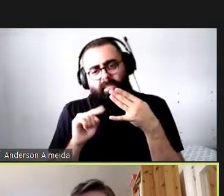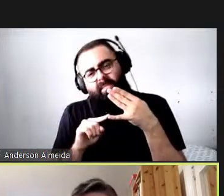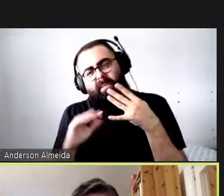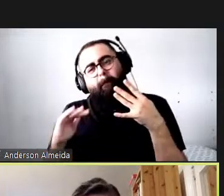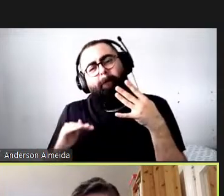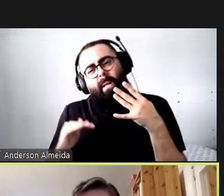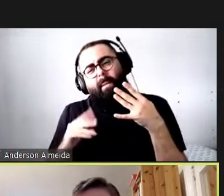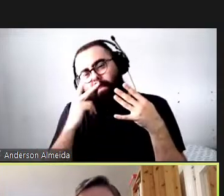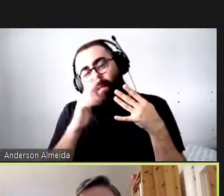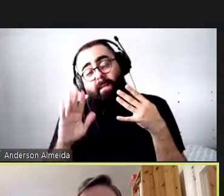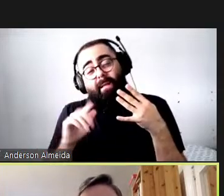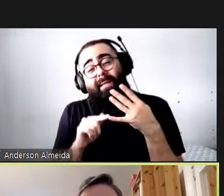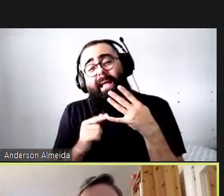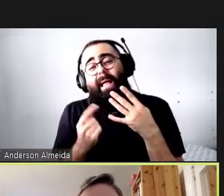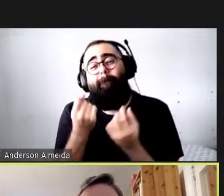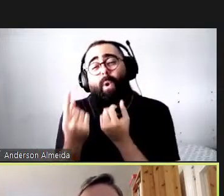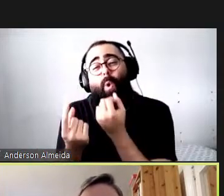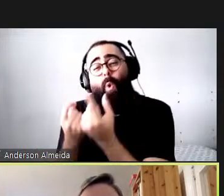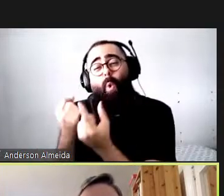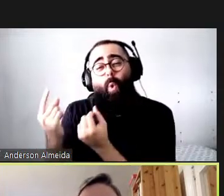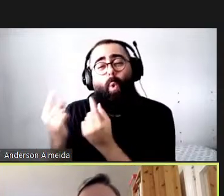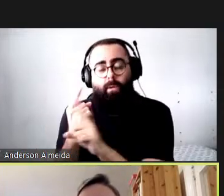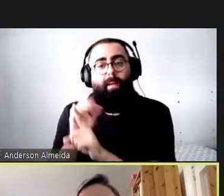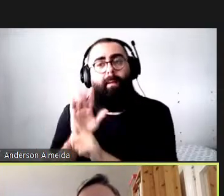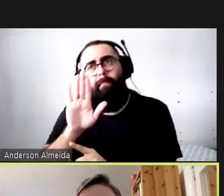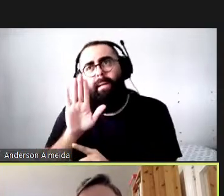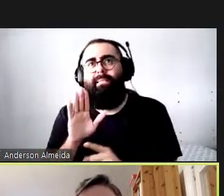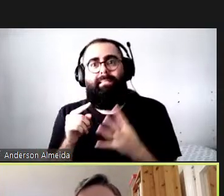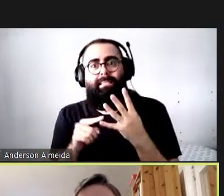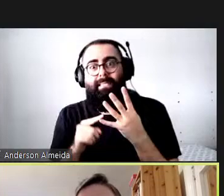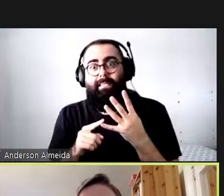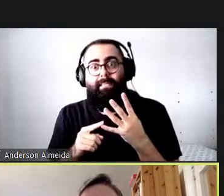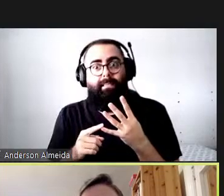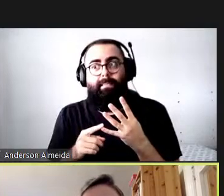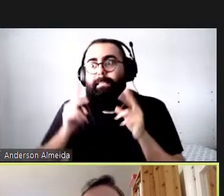It occasionally differentiates some signs, but not very often.